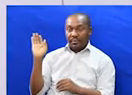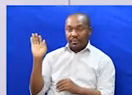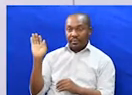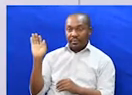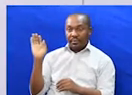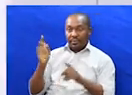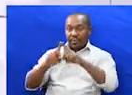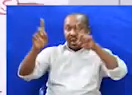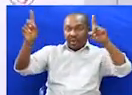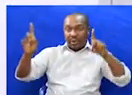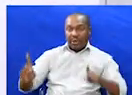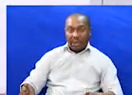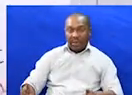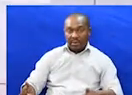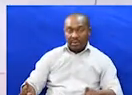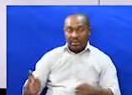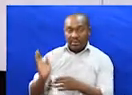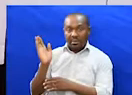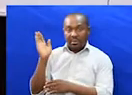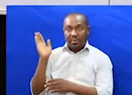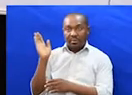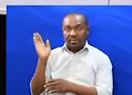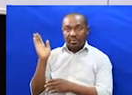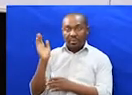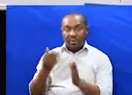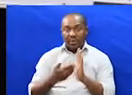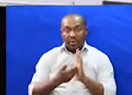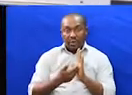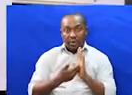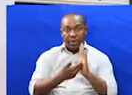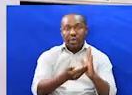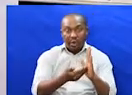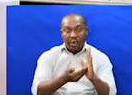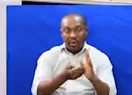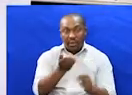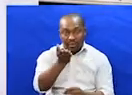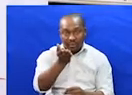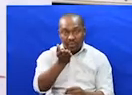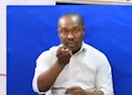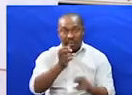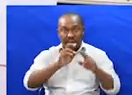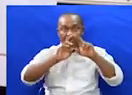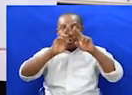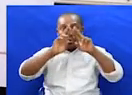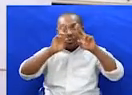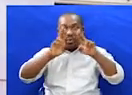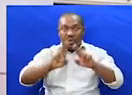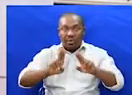This chart, my dear student, is going to show you the structure